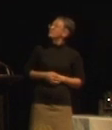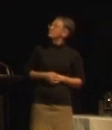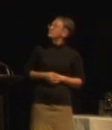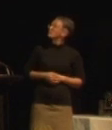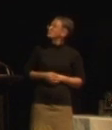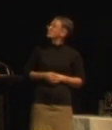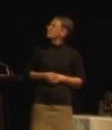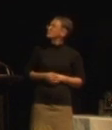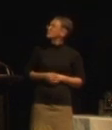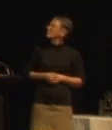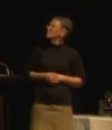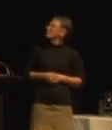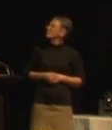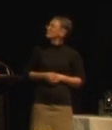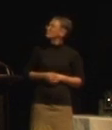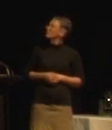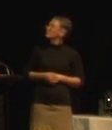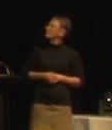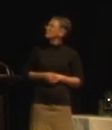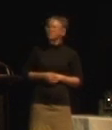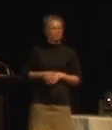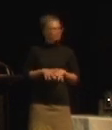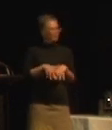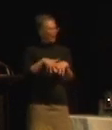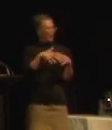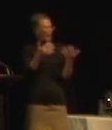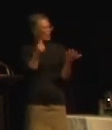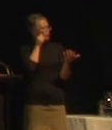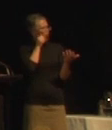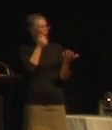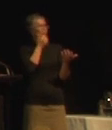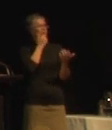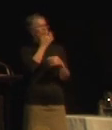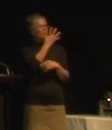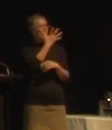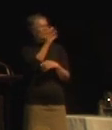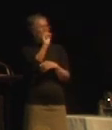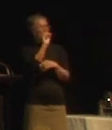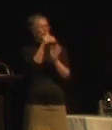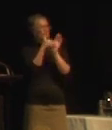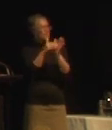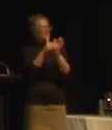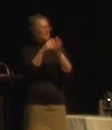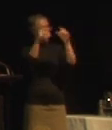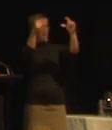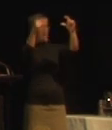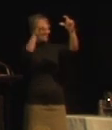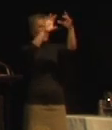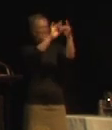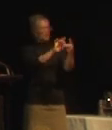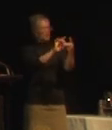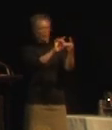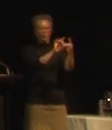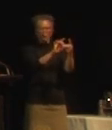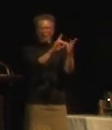4,550 million years ago. How do you know? Well, this number comes with the determination method lead-lead dating, whatever that